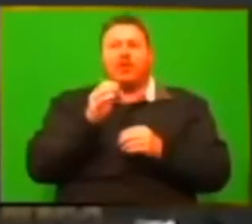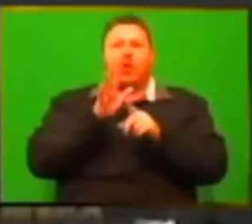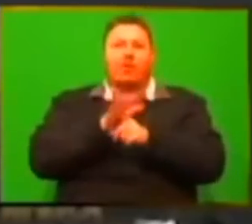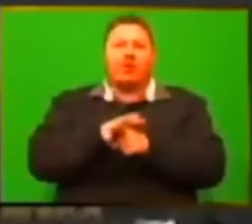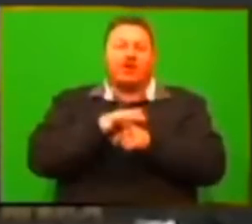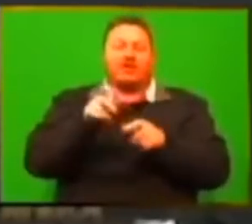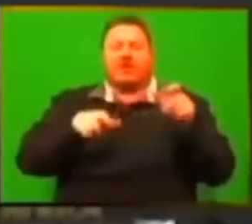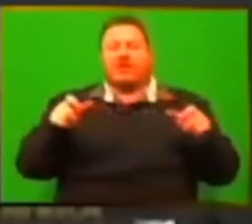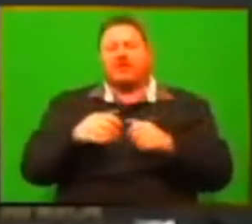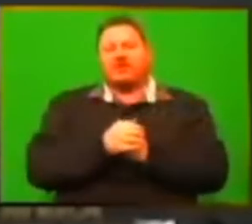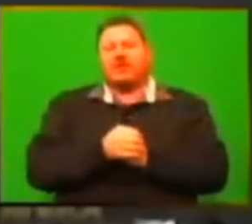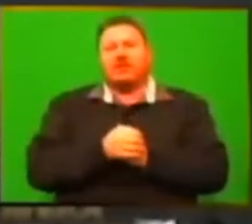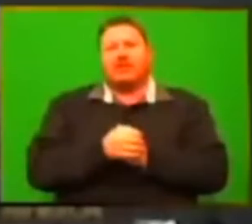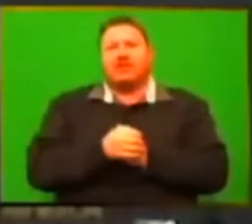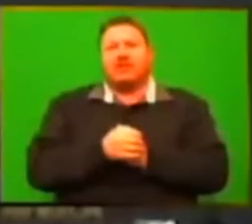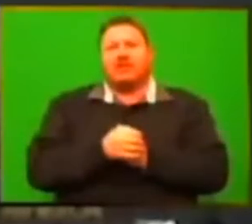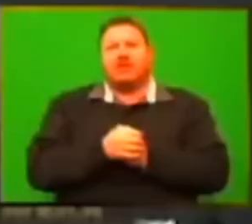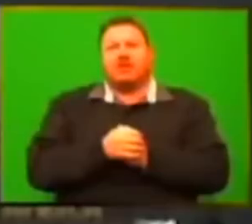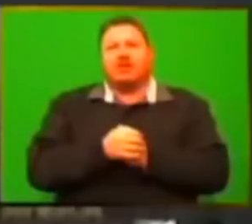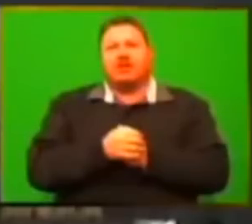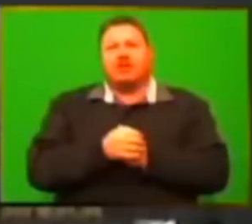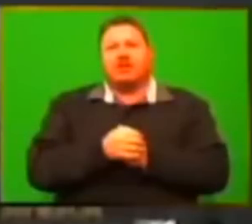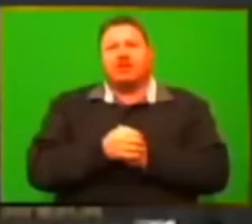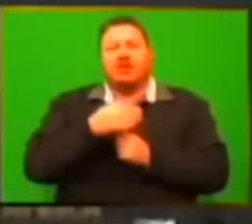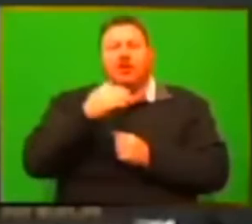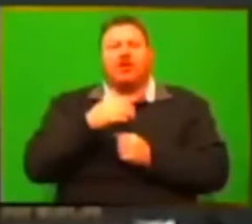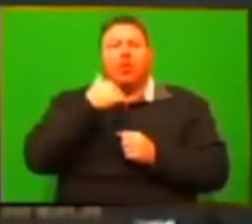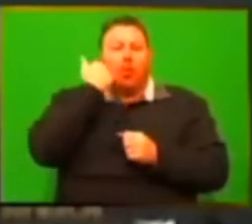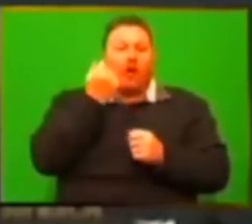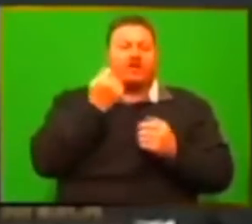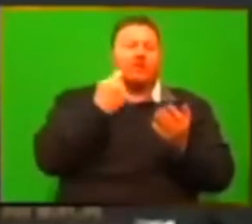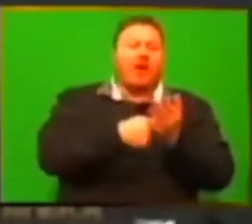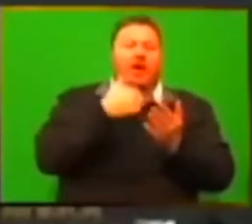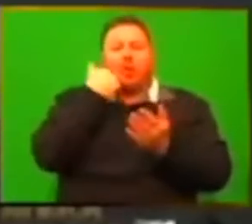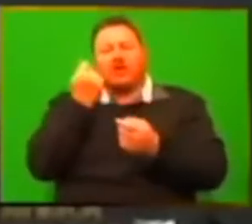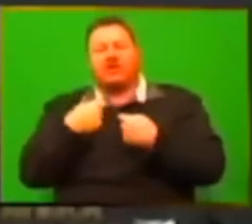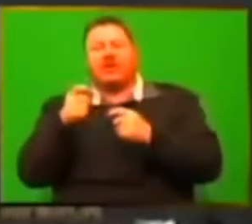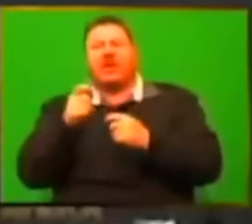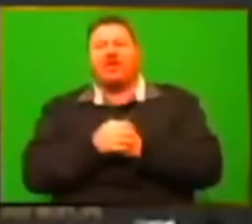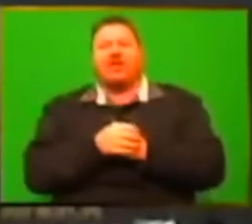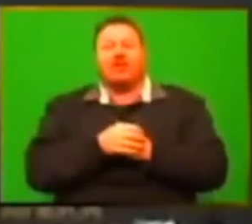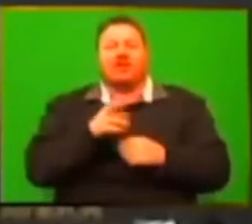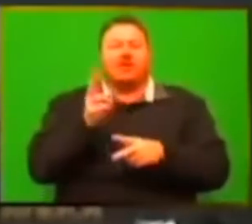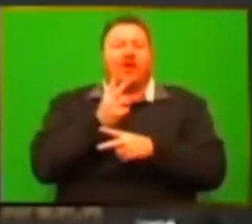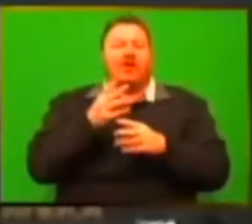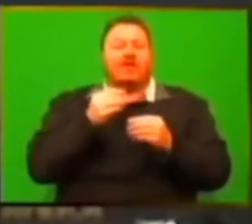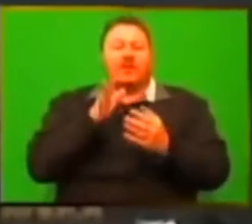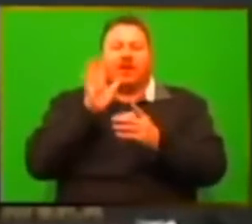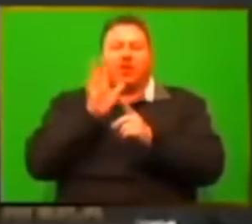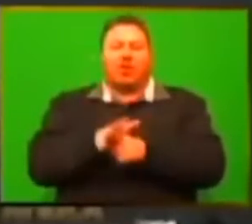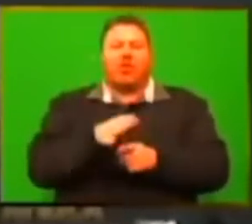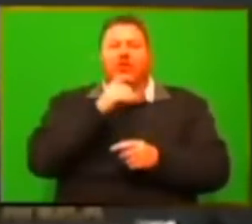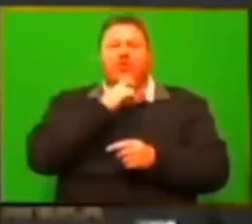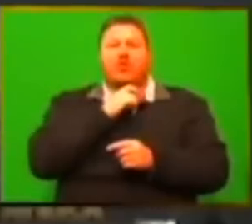were told about willing buyer, willing seller, in a situation where violence and genocide were